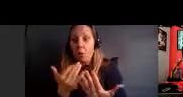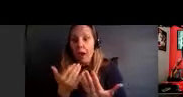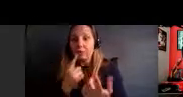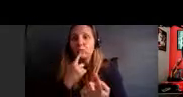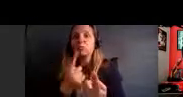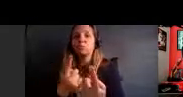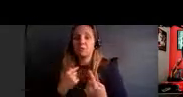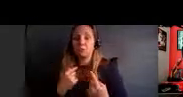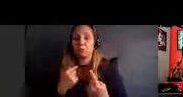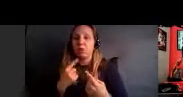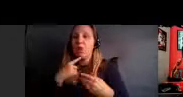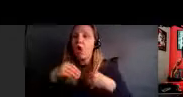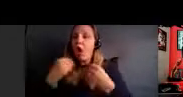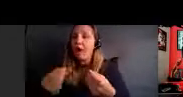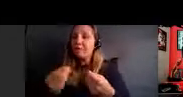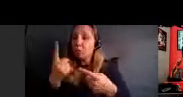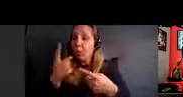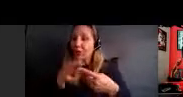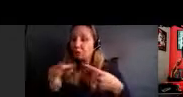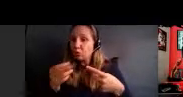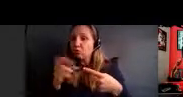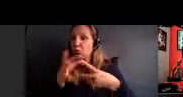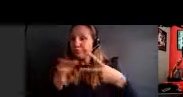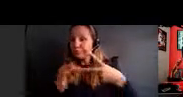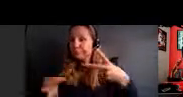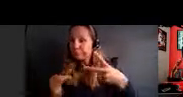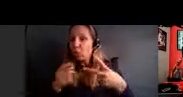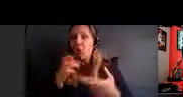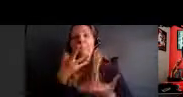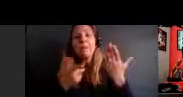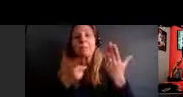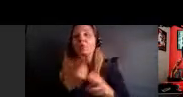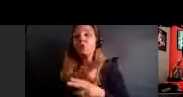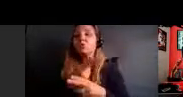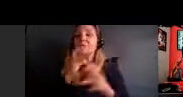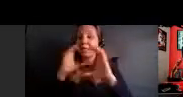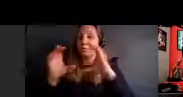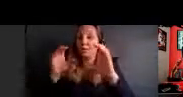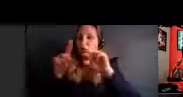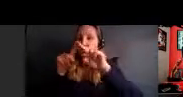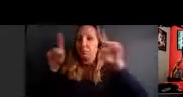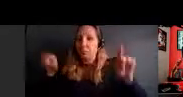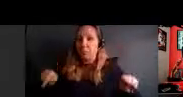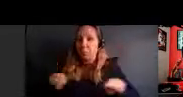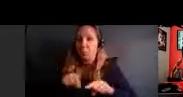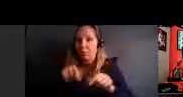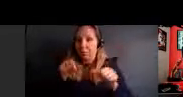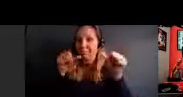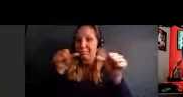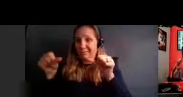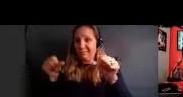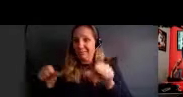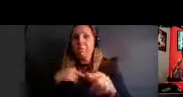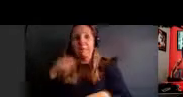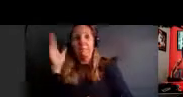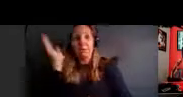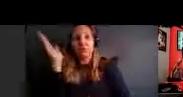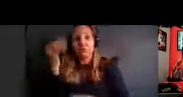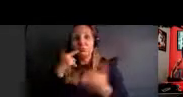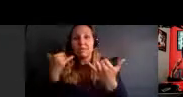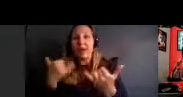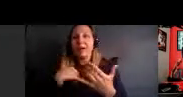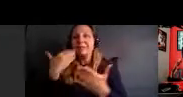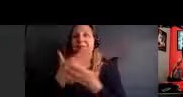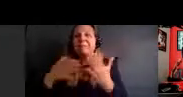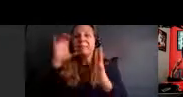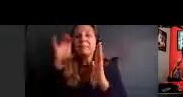or 2 options. So limit the options. They may be using something called a communication board, and on my presentation right now, I have some